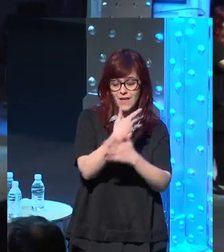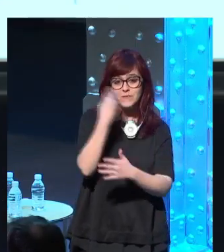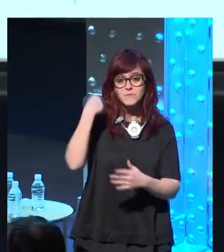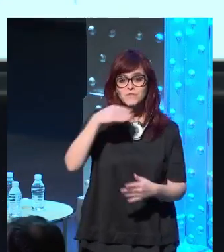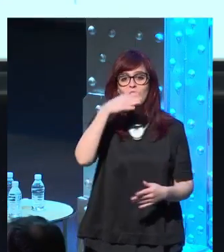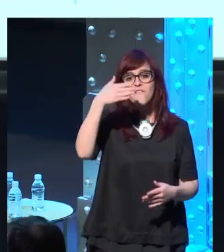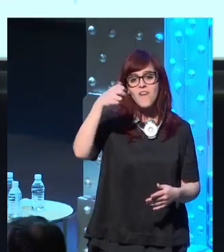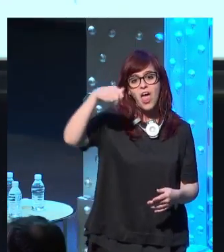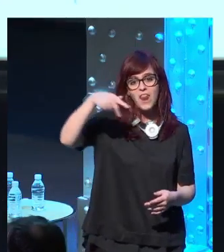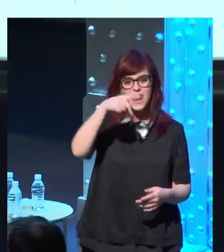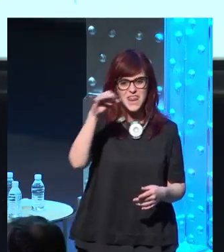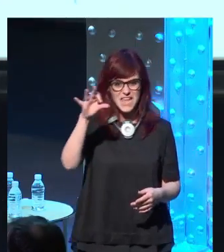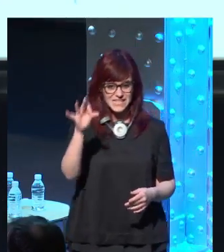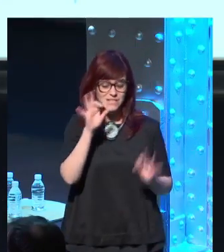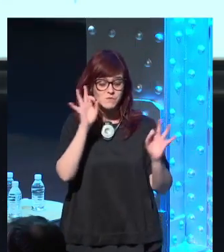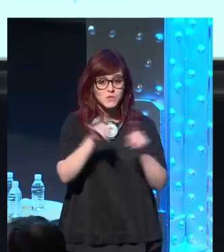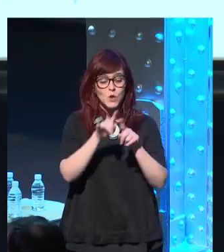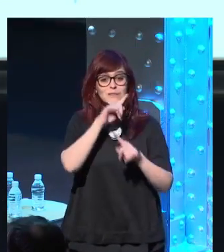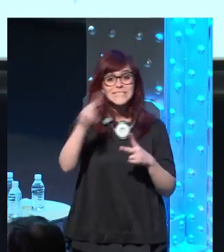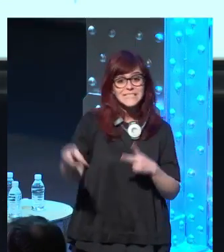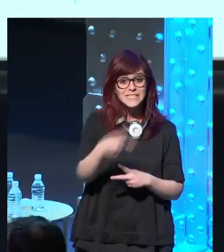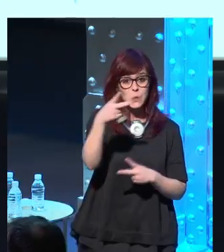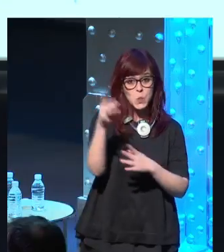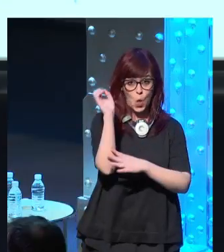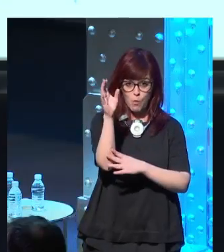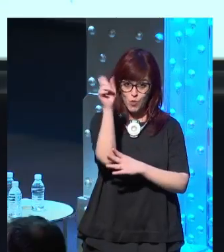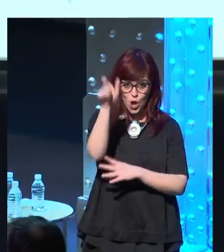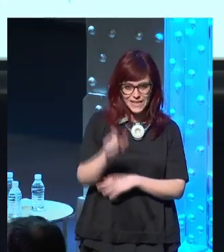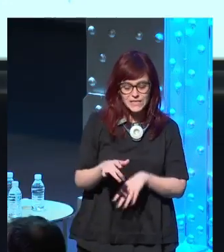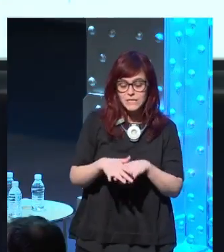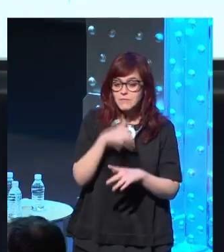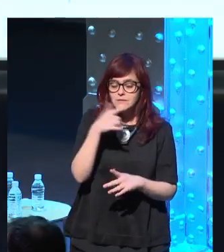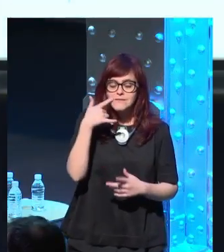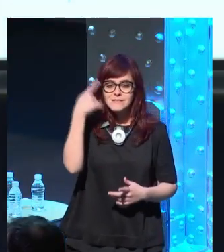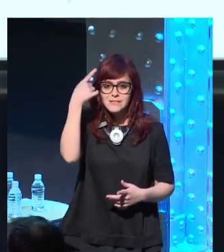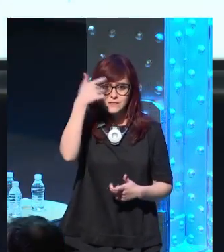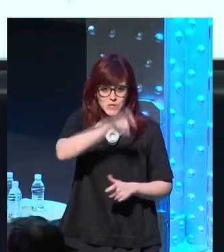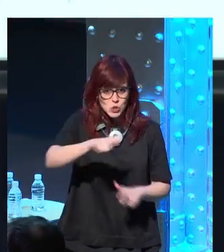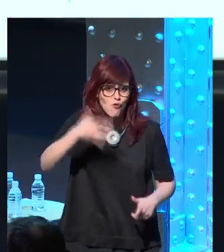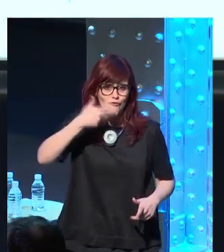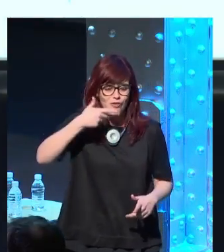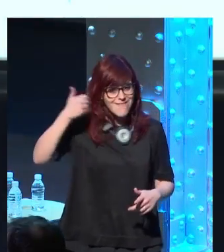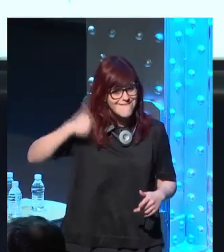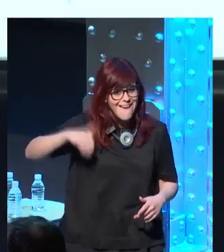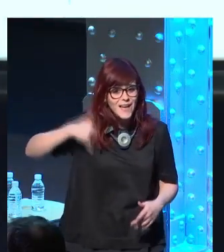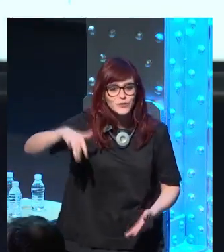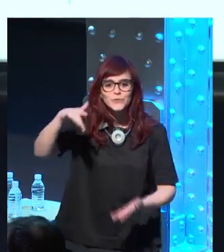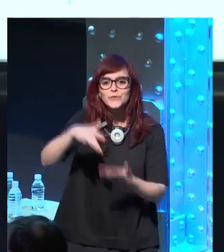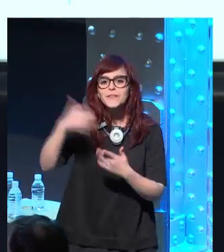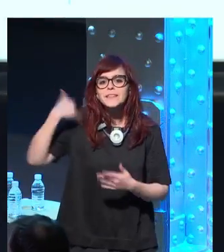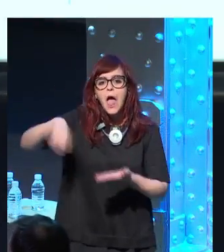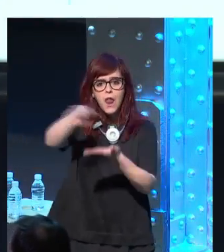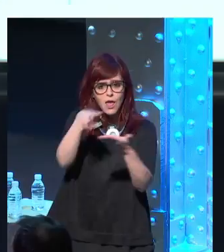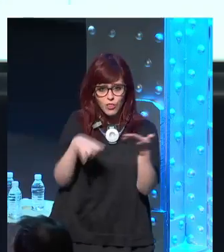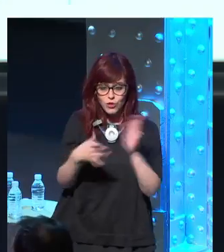hear now the tricks that Meik Wiking will explain in a minute. Our